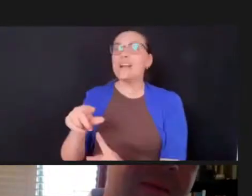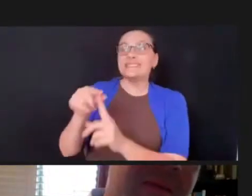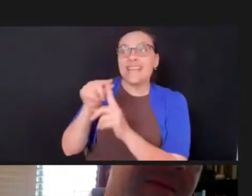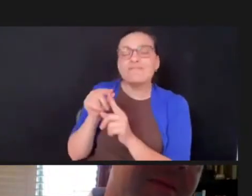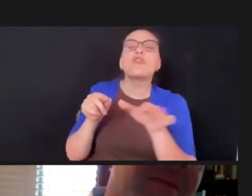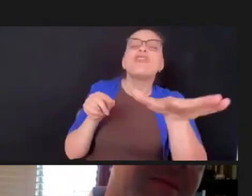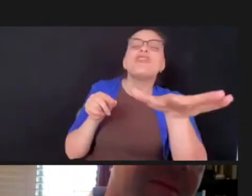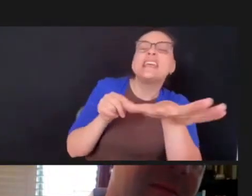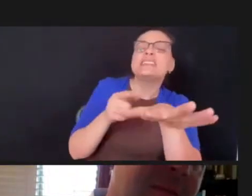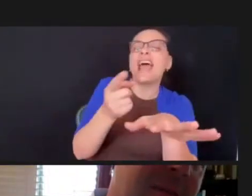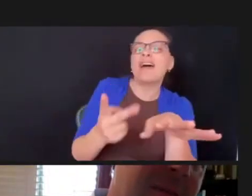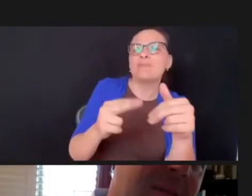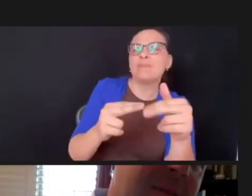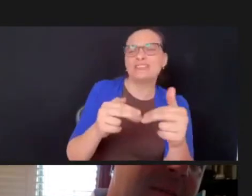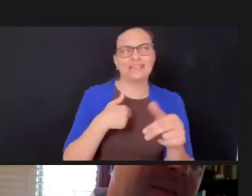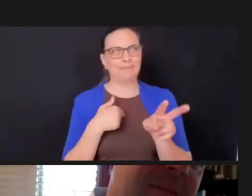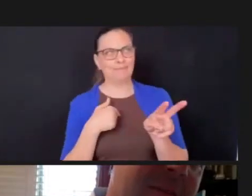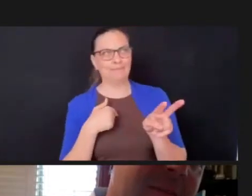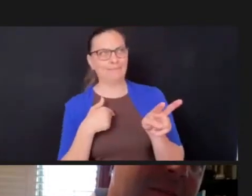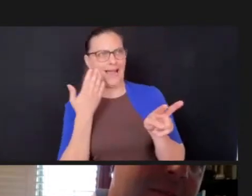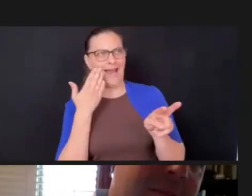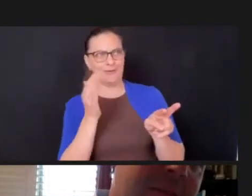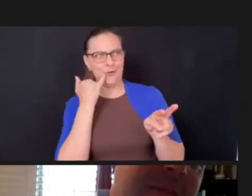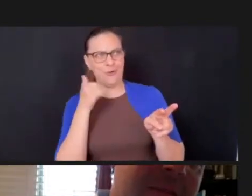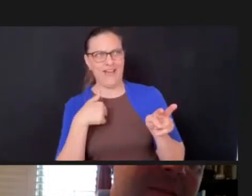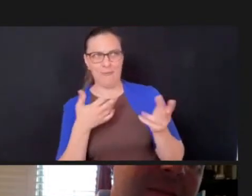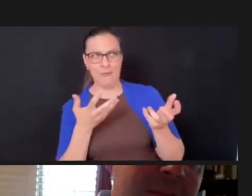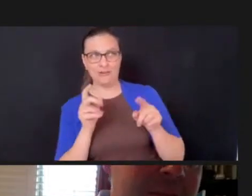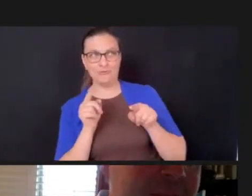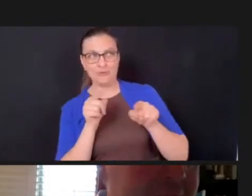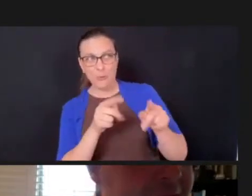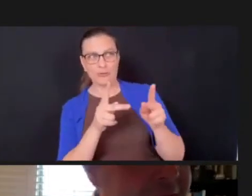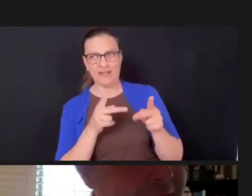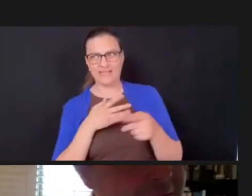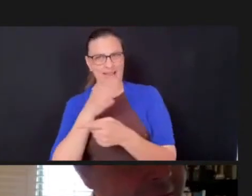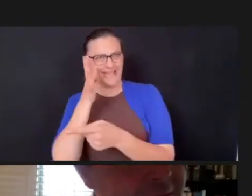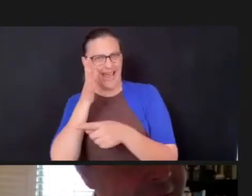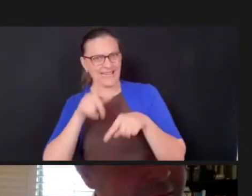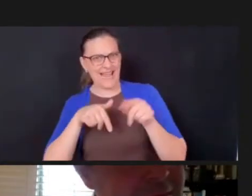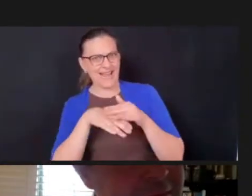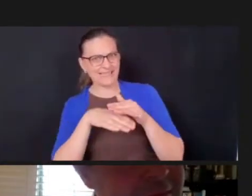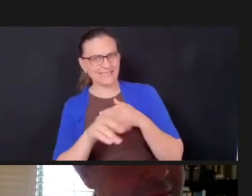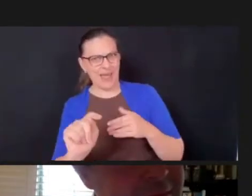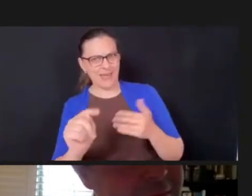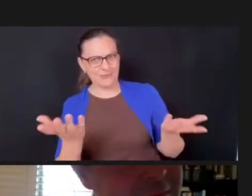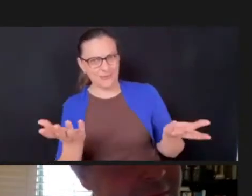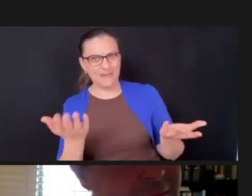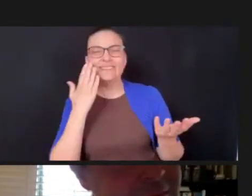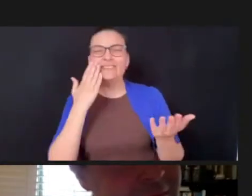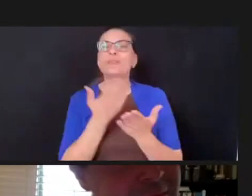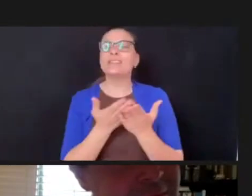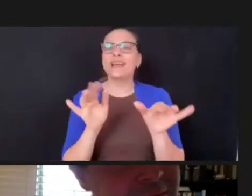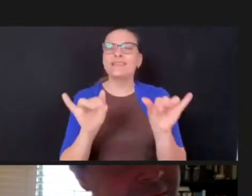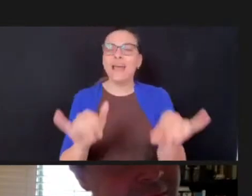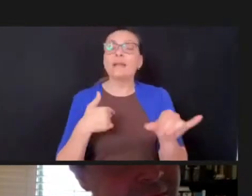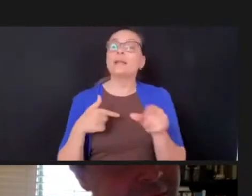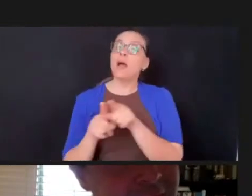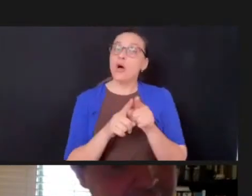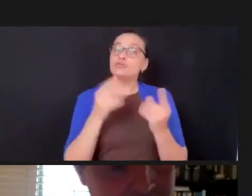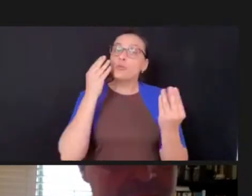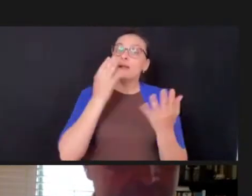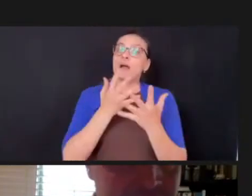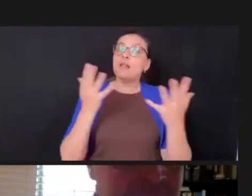my dad can't access the bathroom, things like that. And then I also think a lot about these internalized